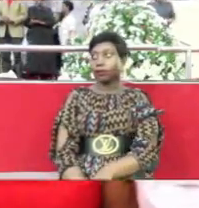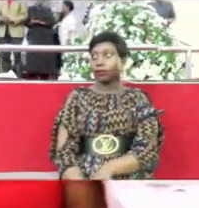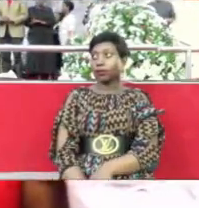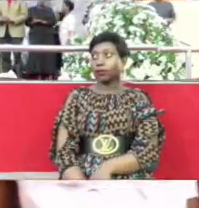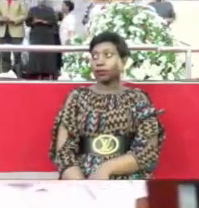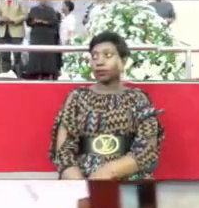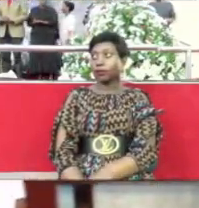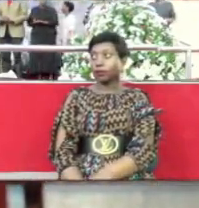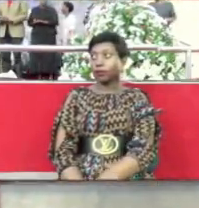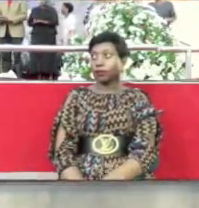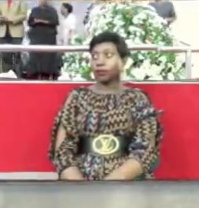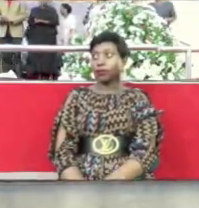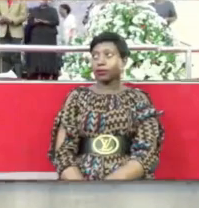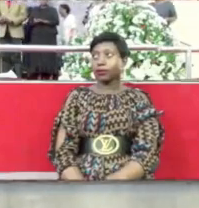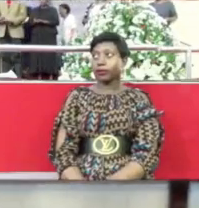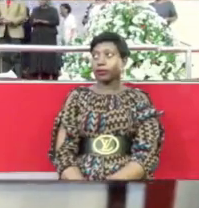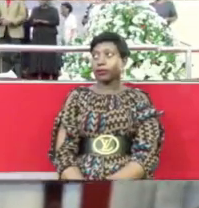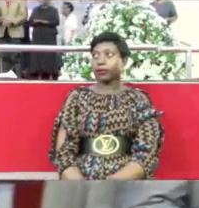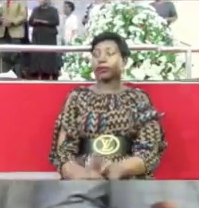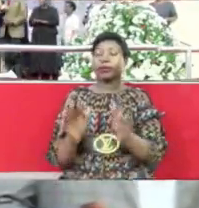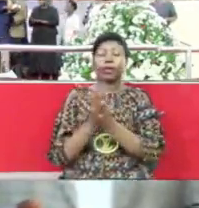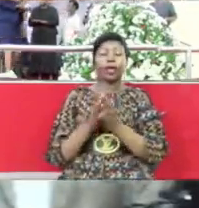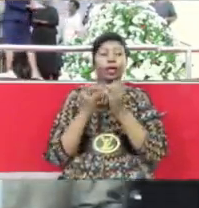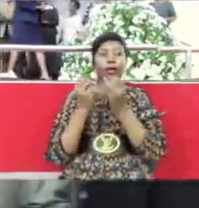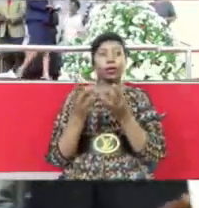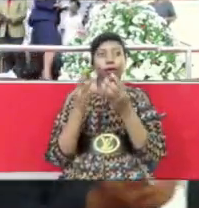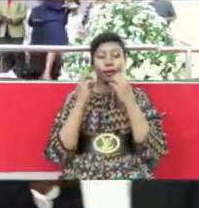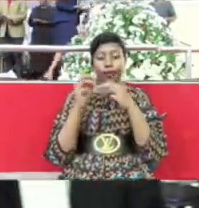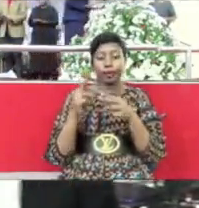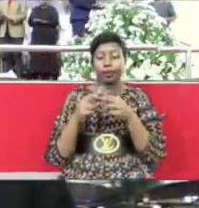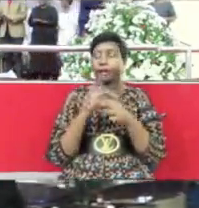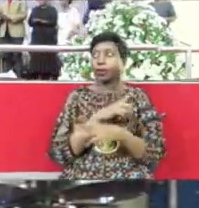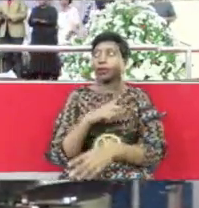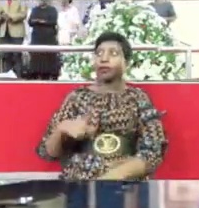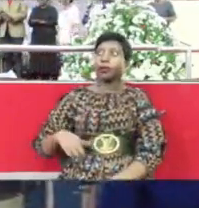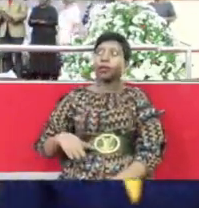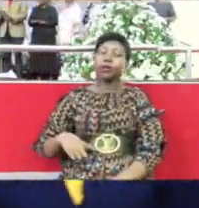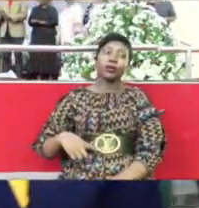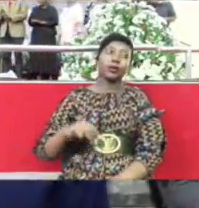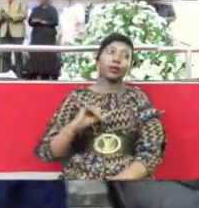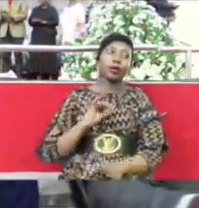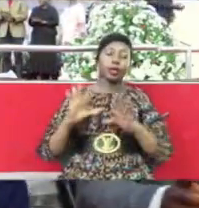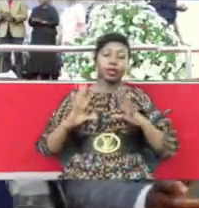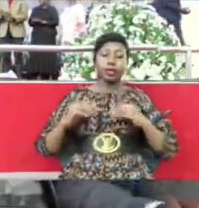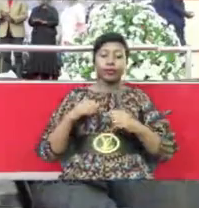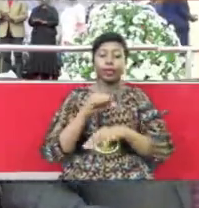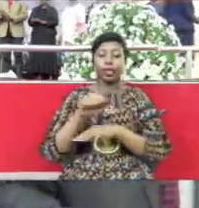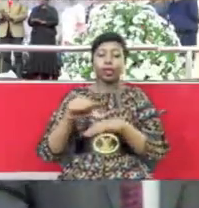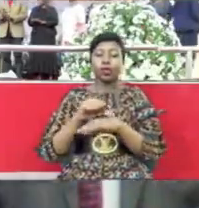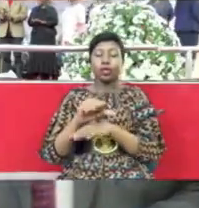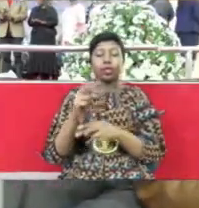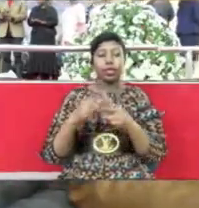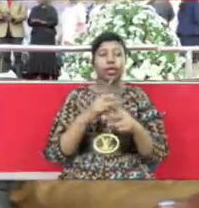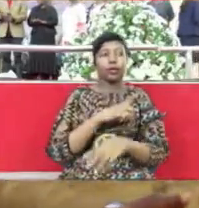Lord. Hallelujah. Blessed be the name of the Lord. I also receive this anointing in the name of the Lord. And I